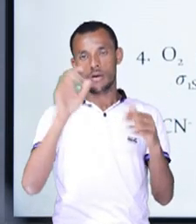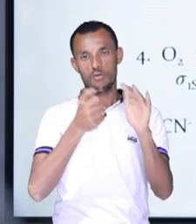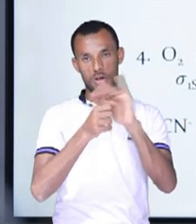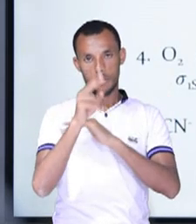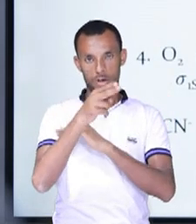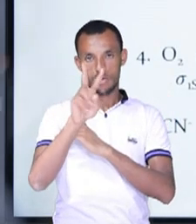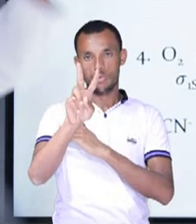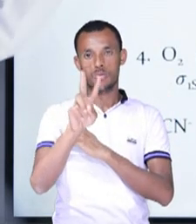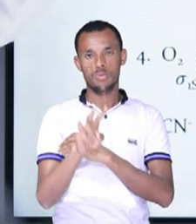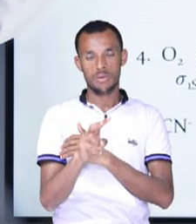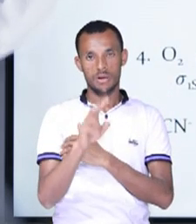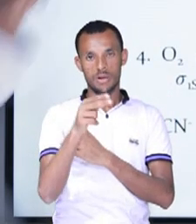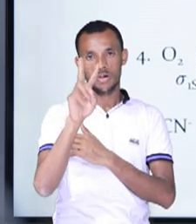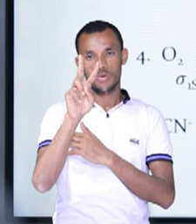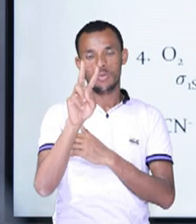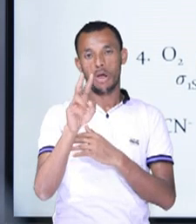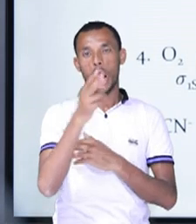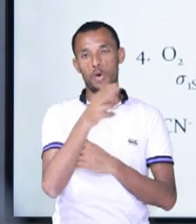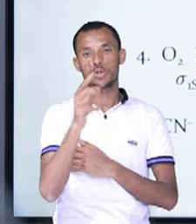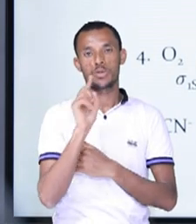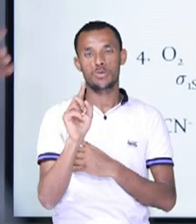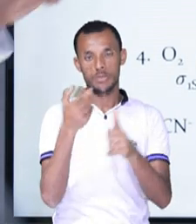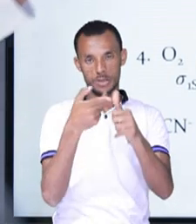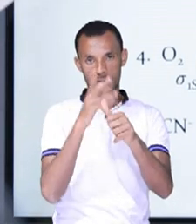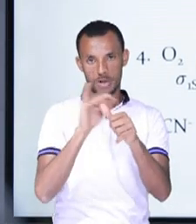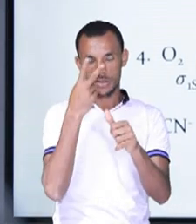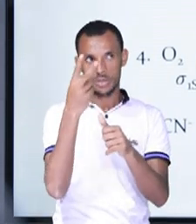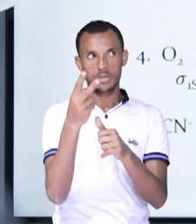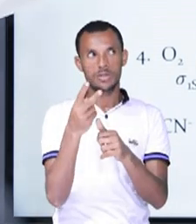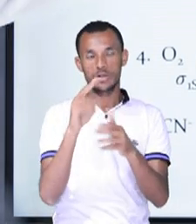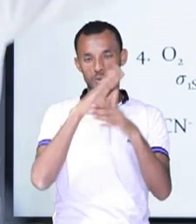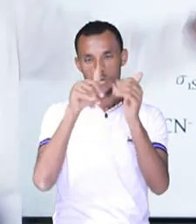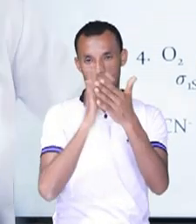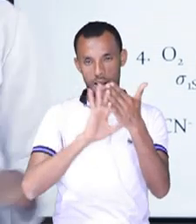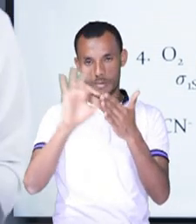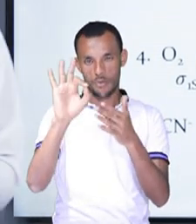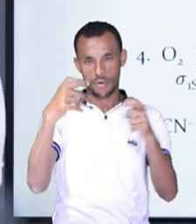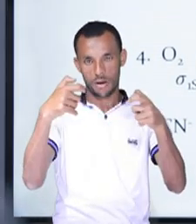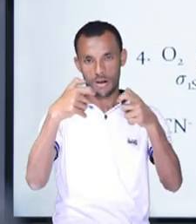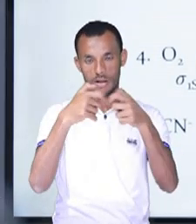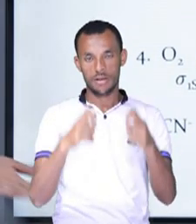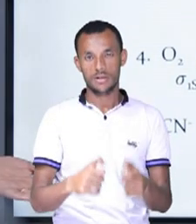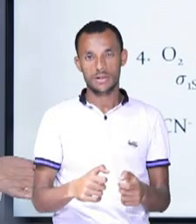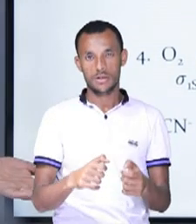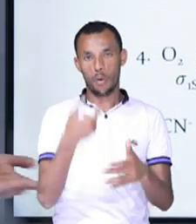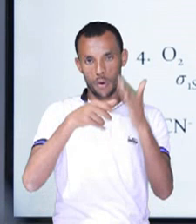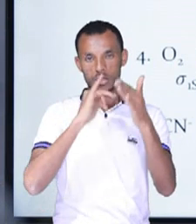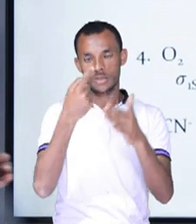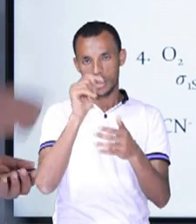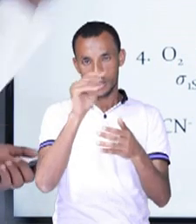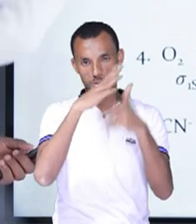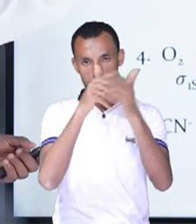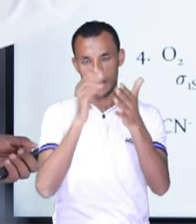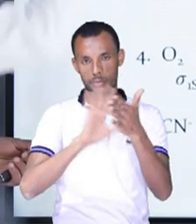H2. H2 is hydrogen molecule. The first one is total number of electron. What is the total number